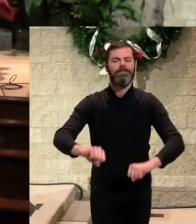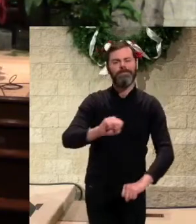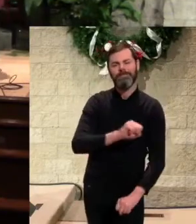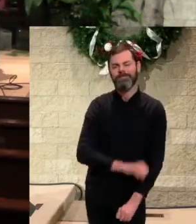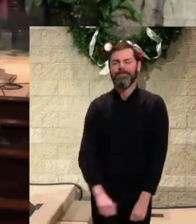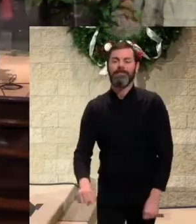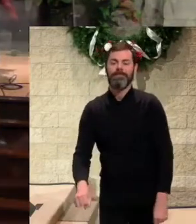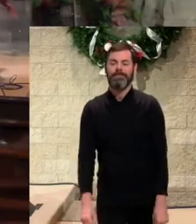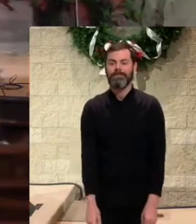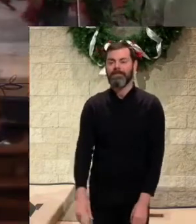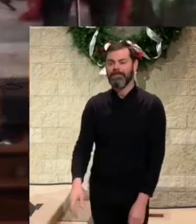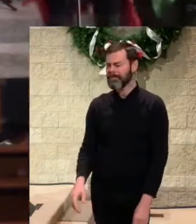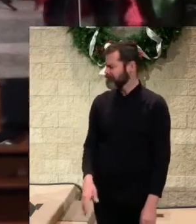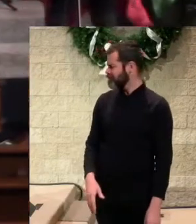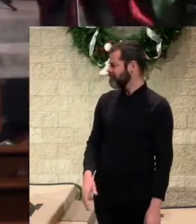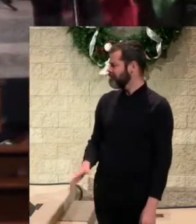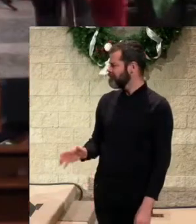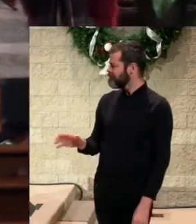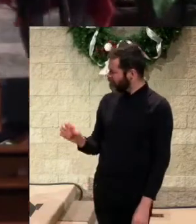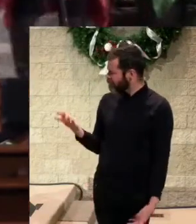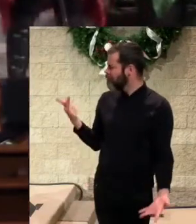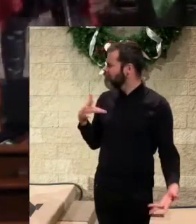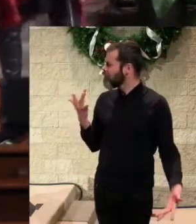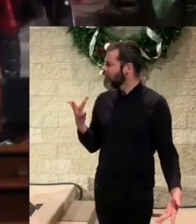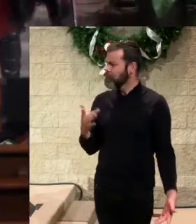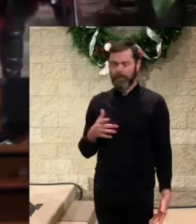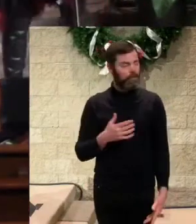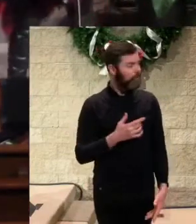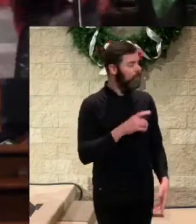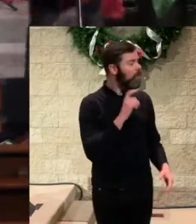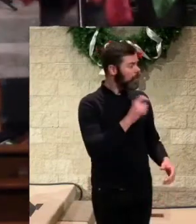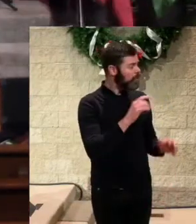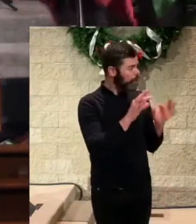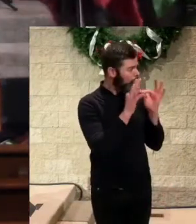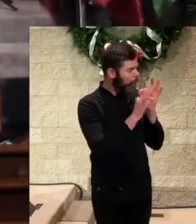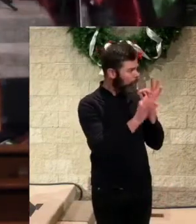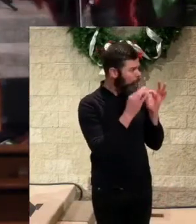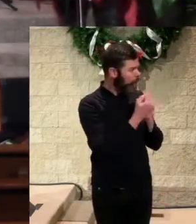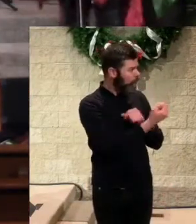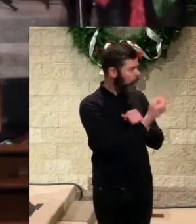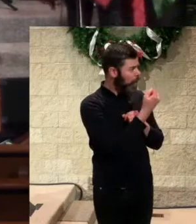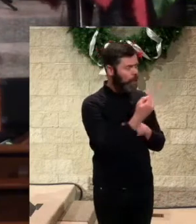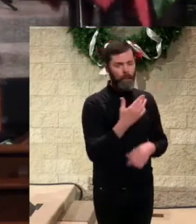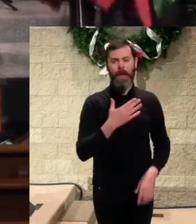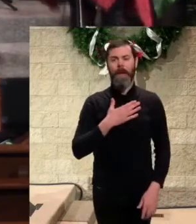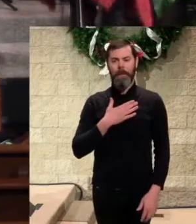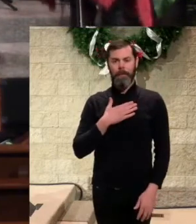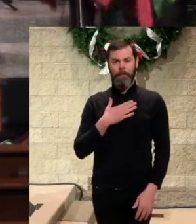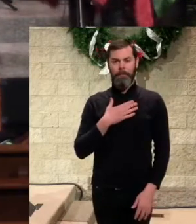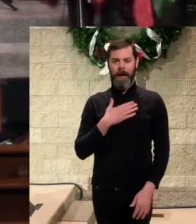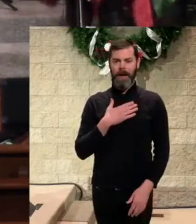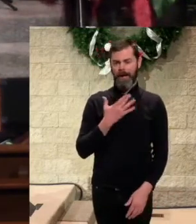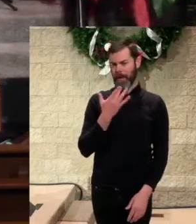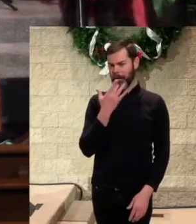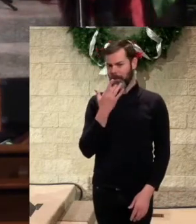lives. Hey, yeah. You should play a solo. Okay. You feel like it? Are you up for it? Instrument of